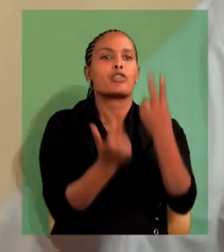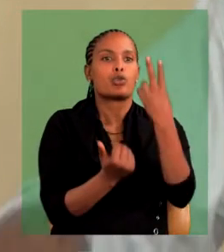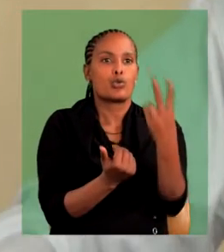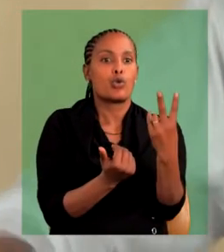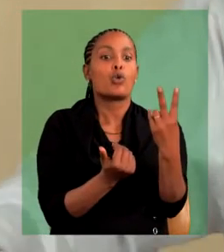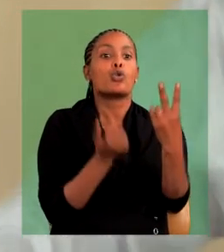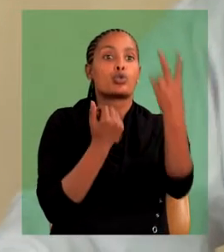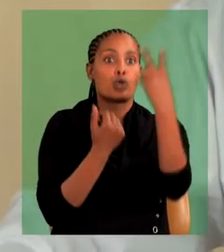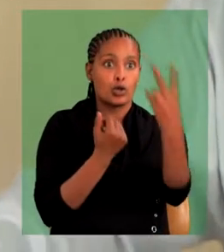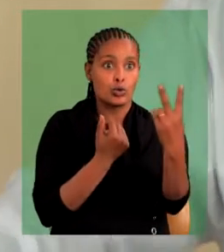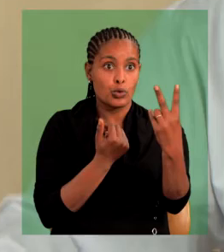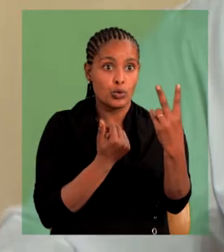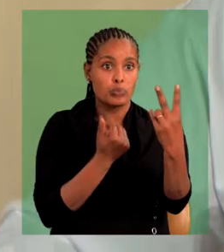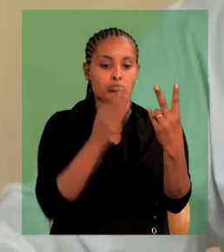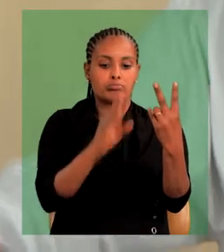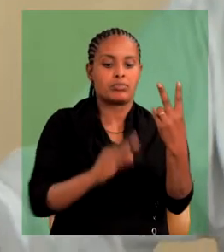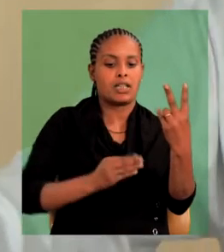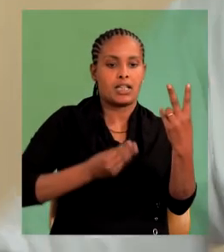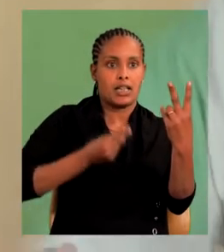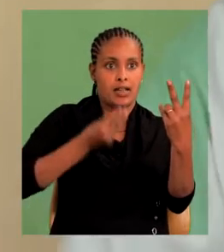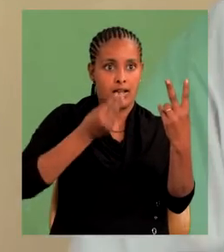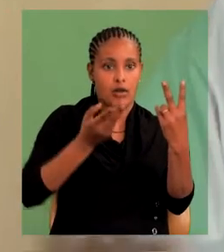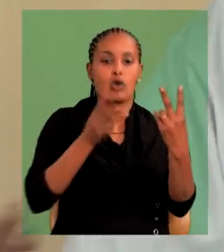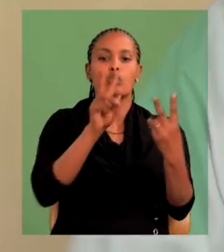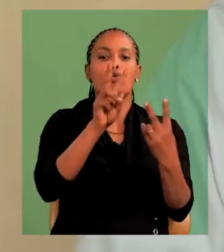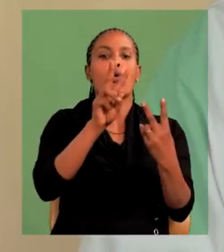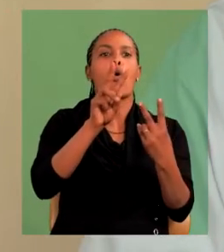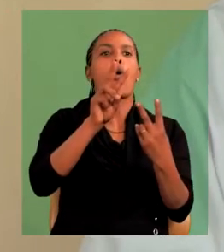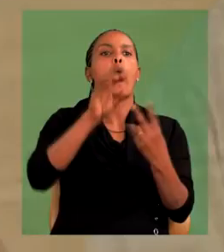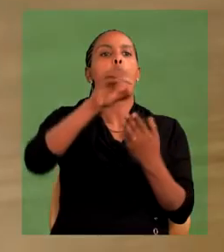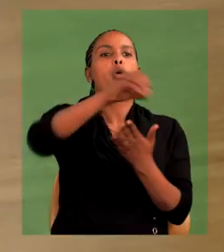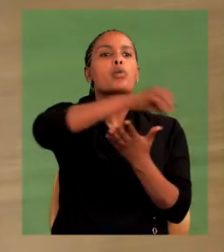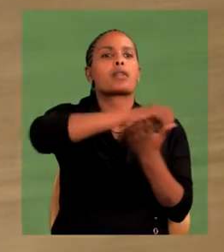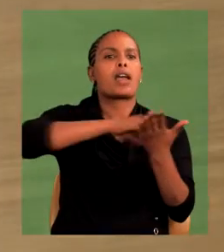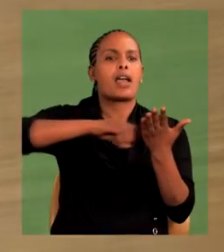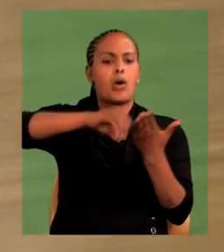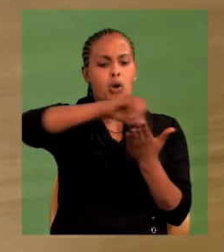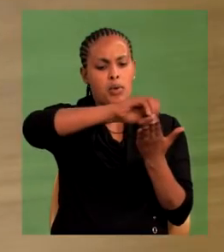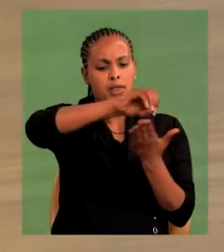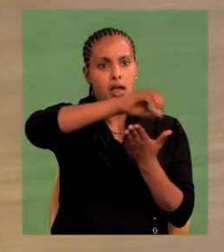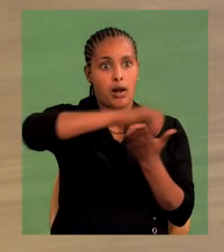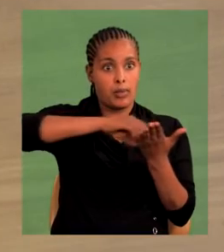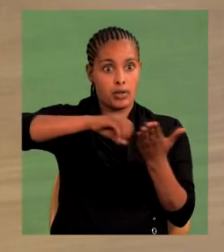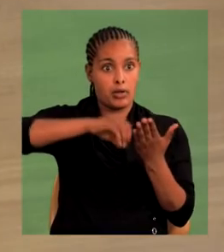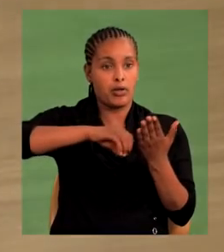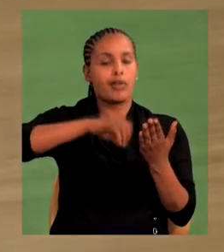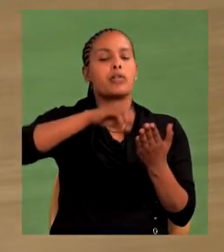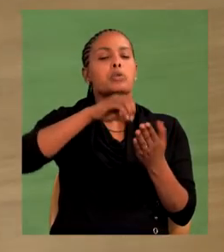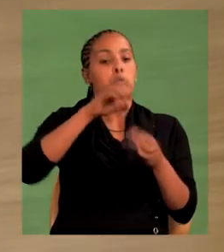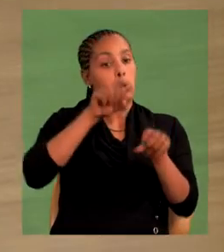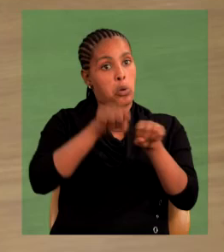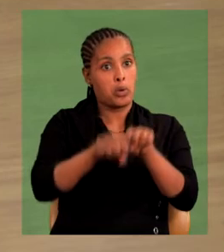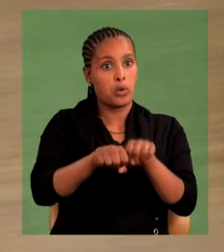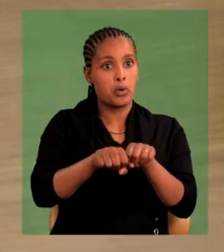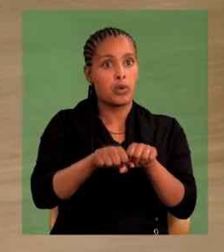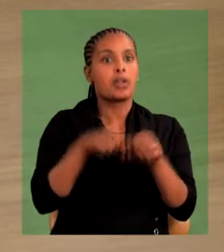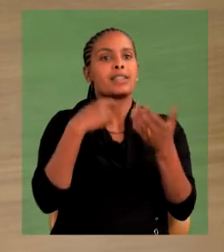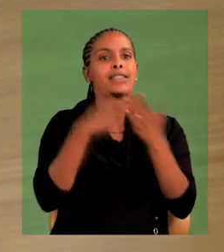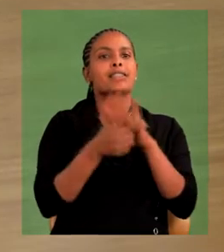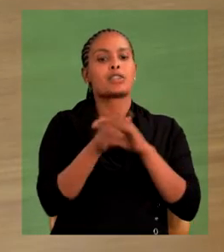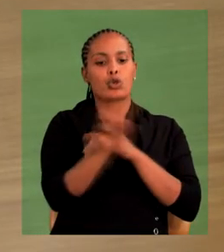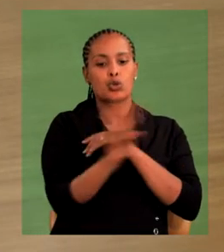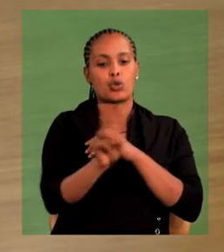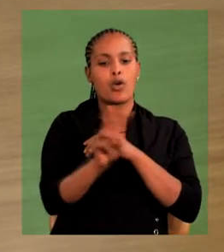And then the 2 would be given to the 2 orbitals, any 2 of the 4. So these